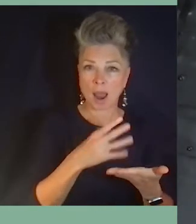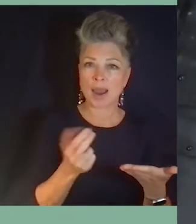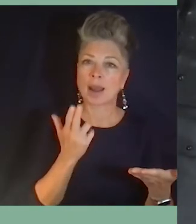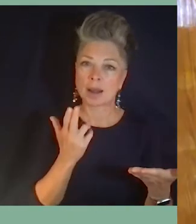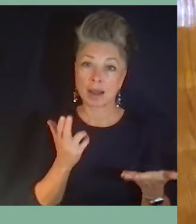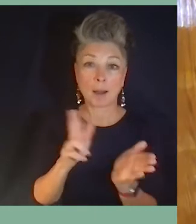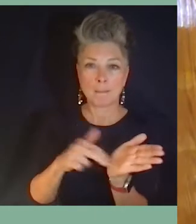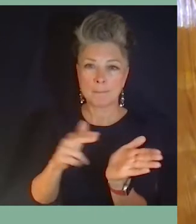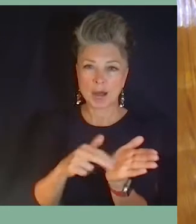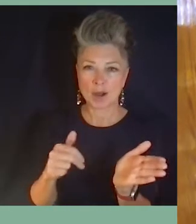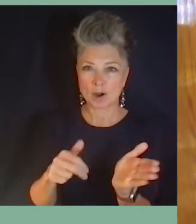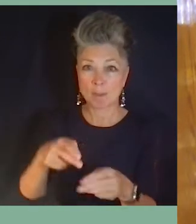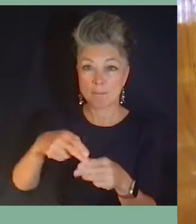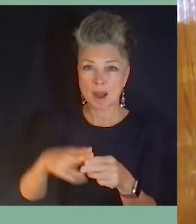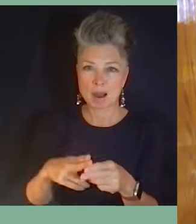cake.